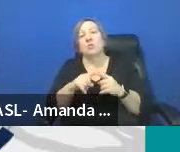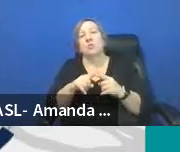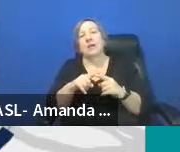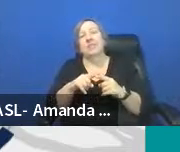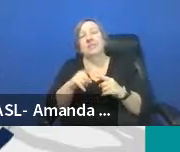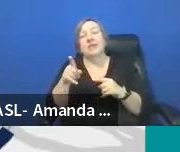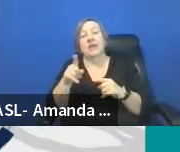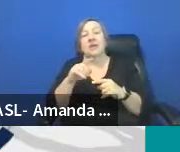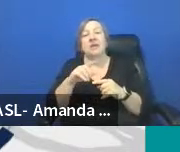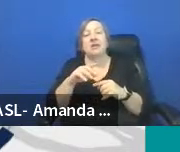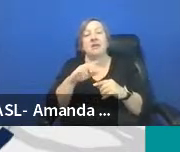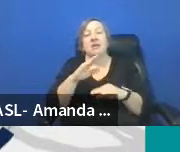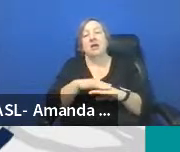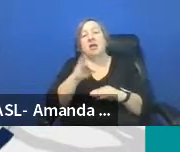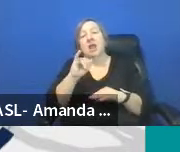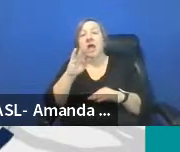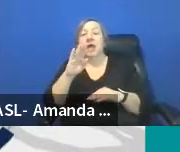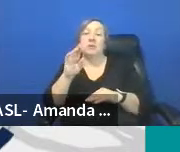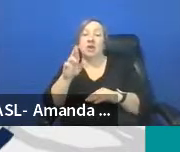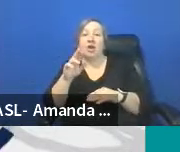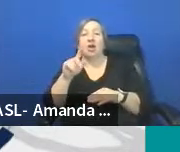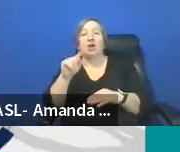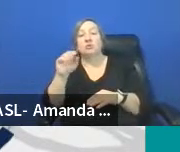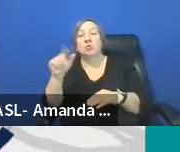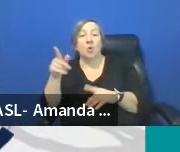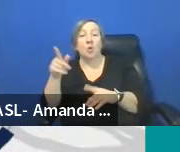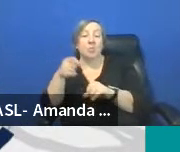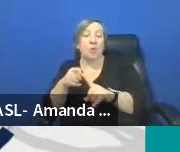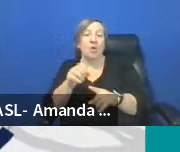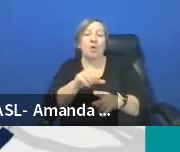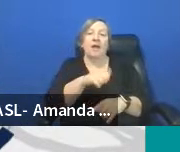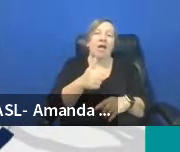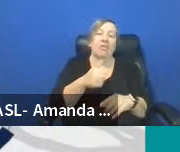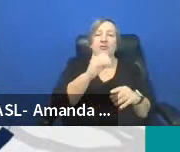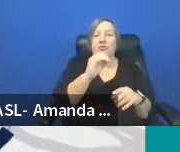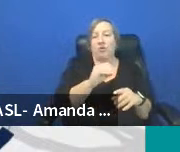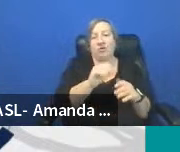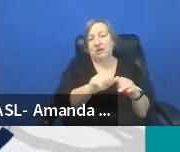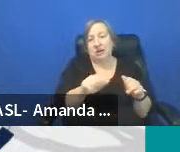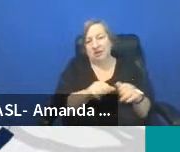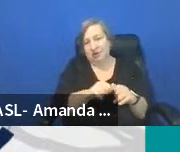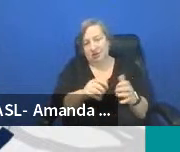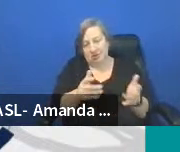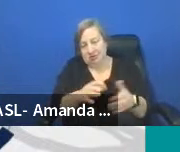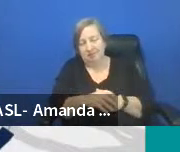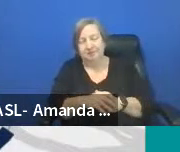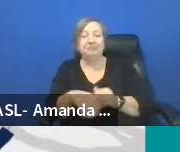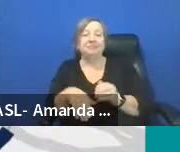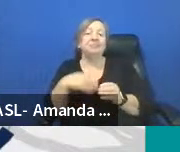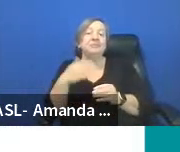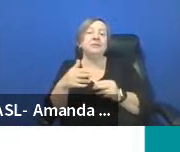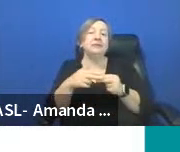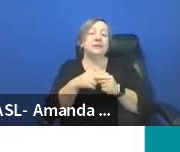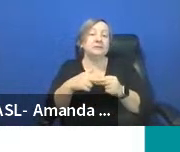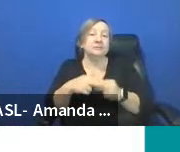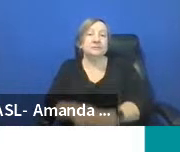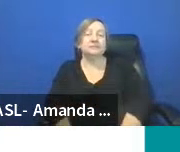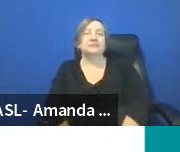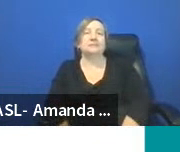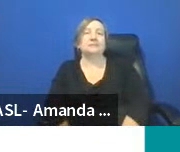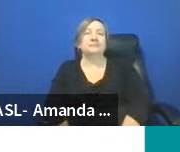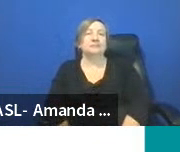the IBR toll point or on the rest of the Oregon facility. Next slide.